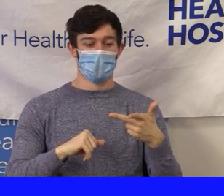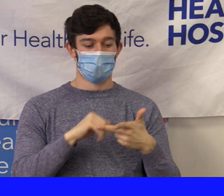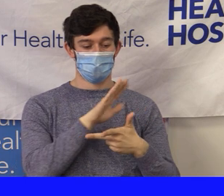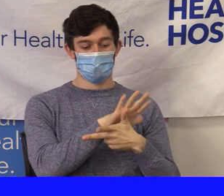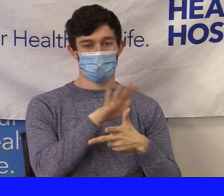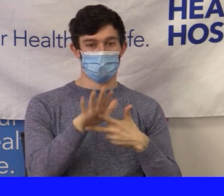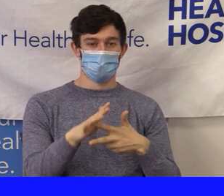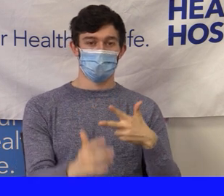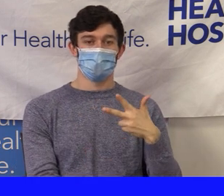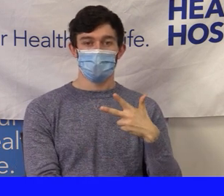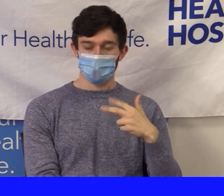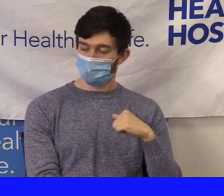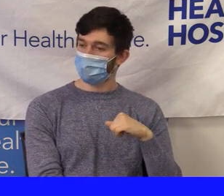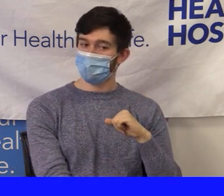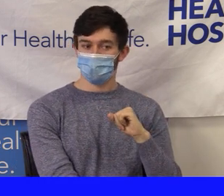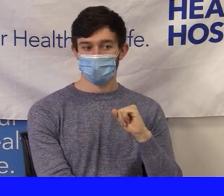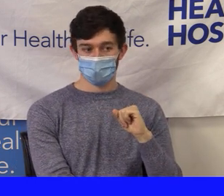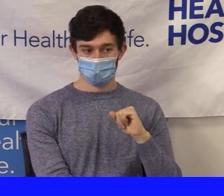or Sodexo.